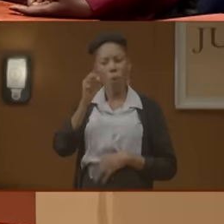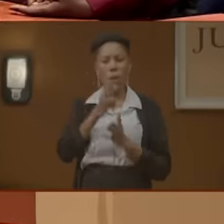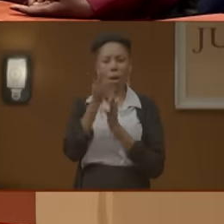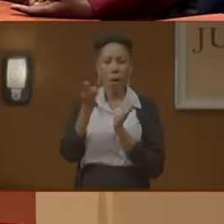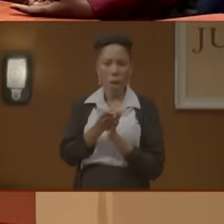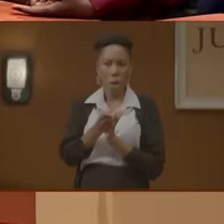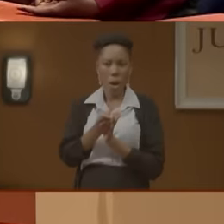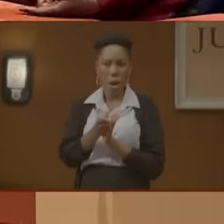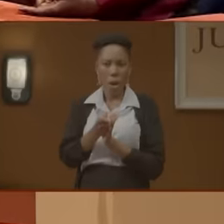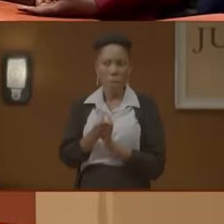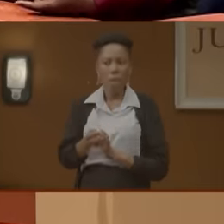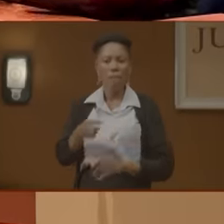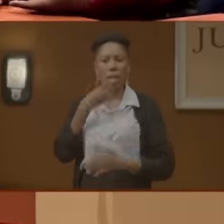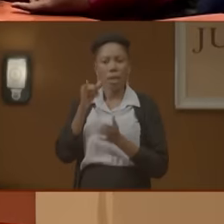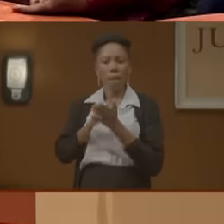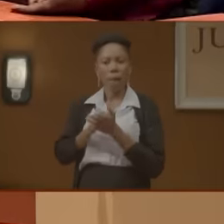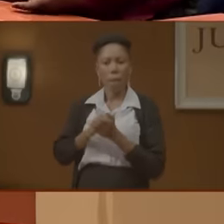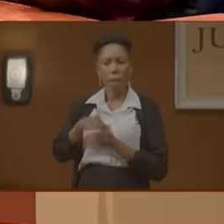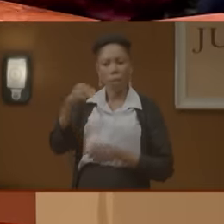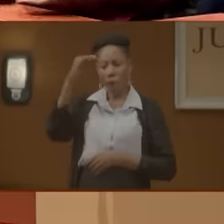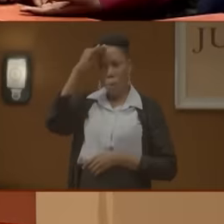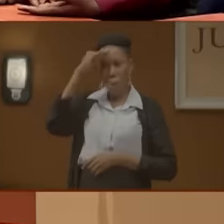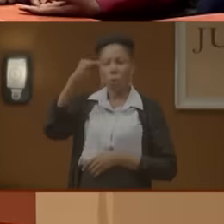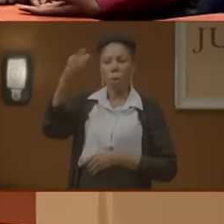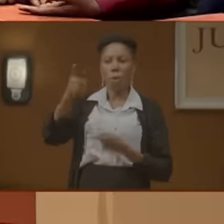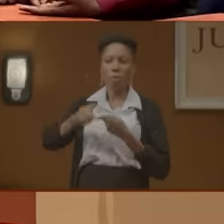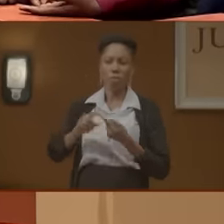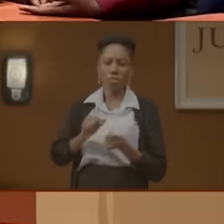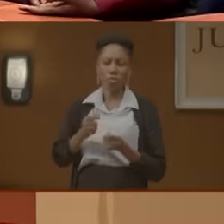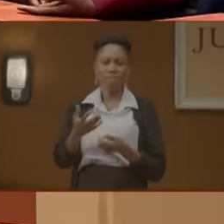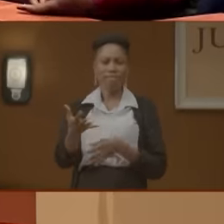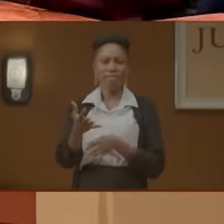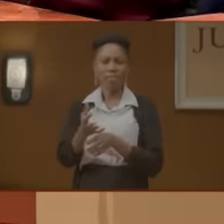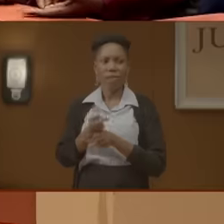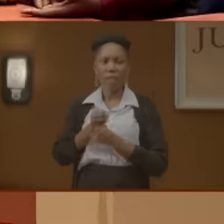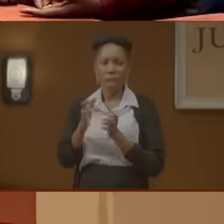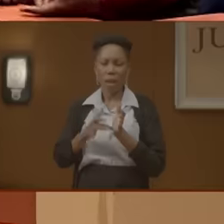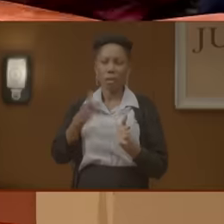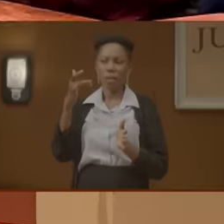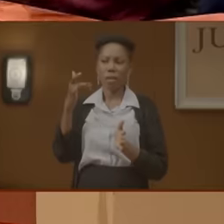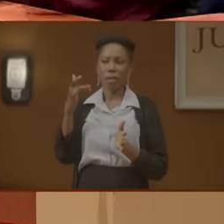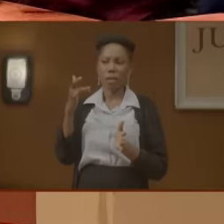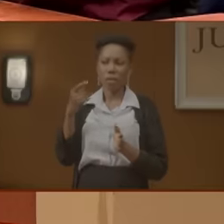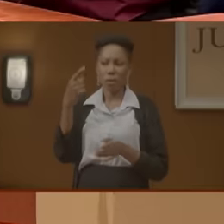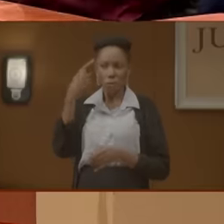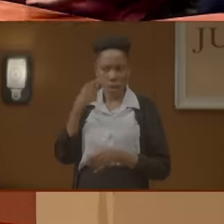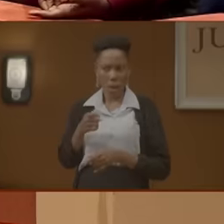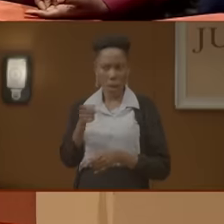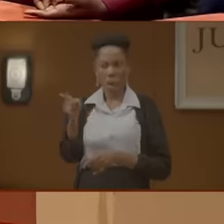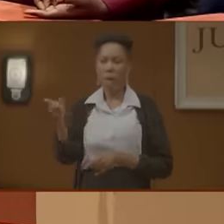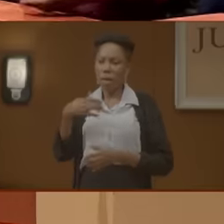and told me that the guy took her to one other place and wanted to take advantage of her. Now, I said, let me confront the guy. He said no, to